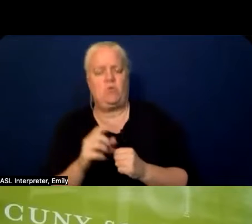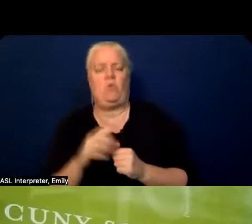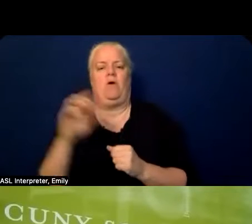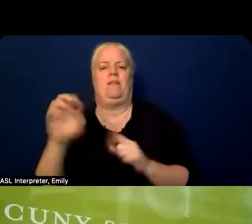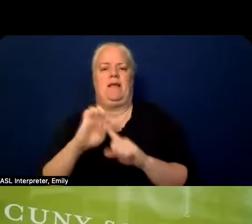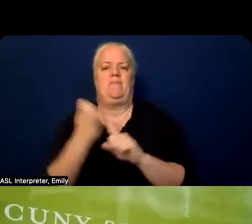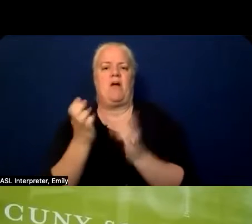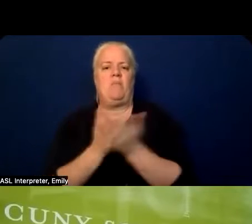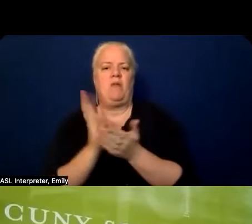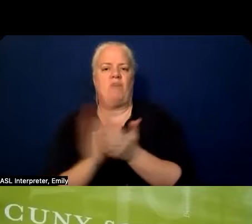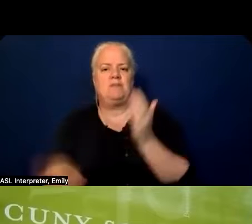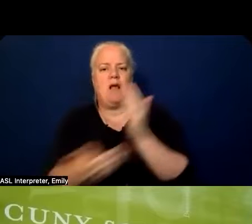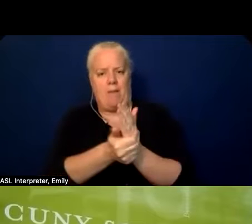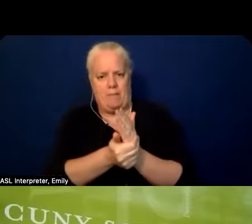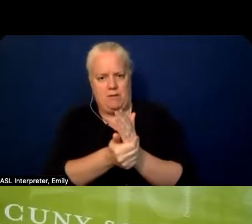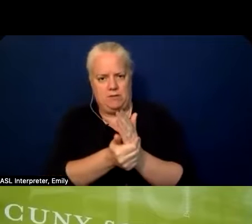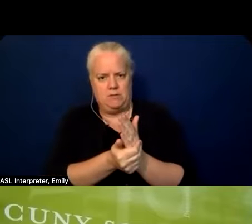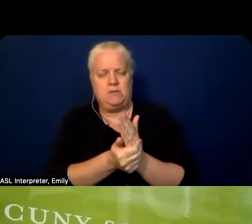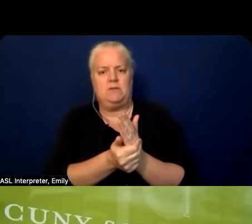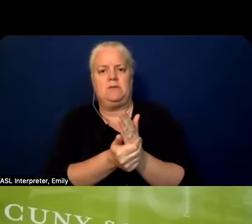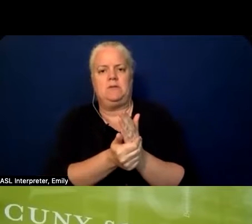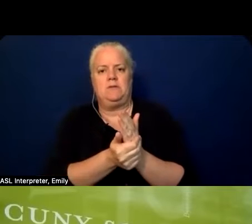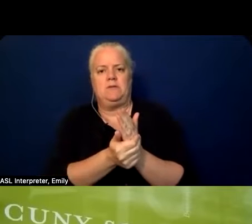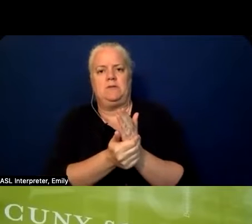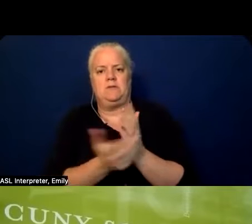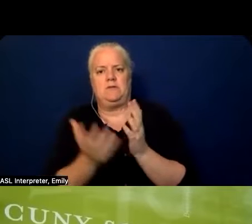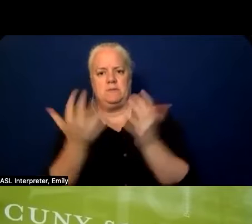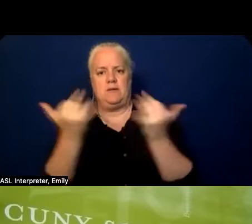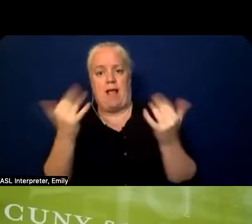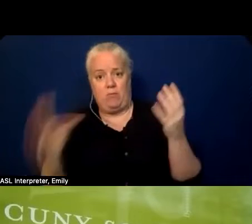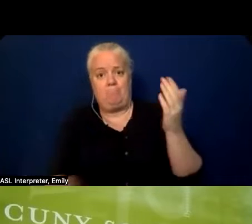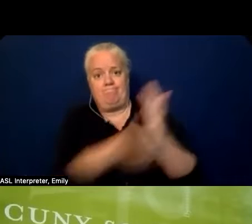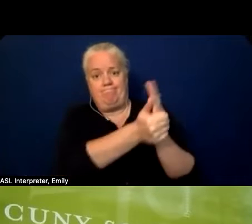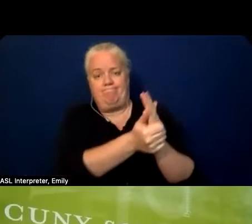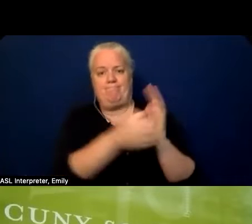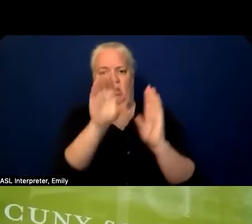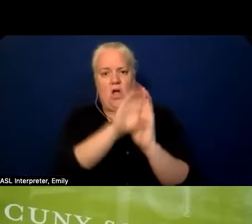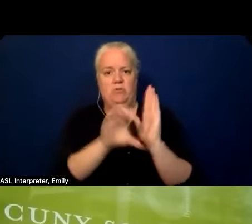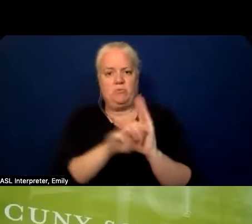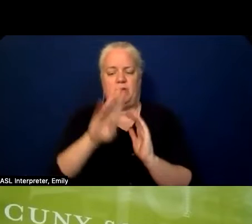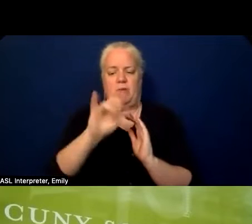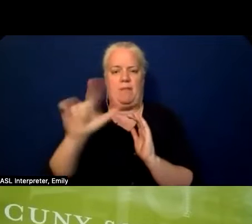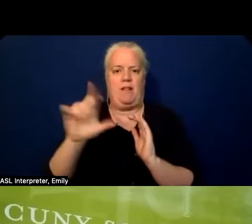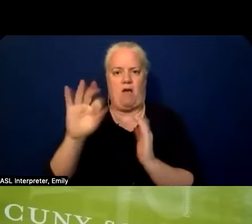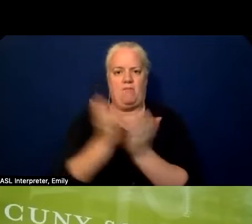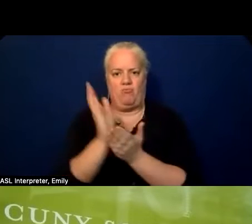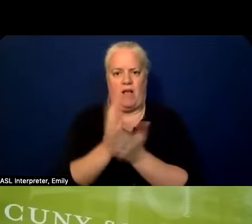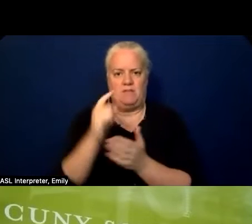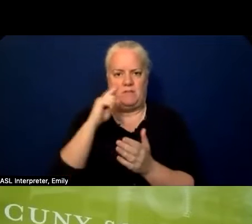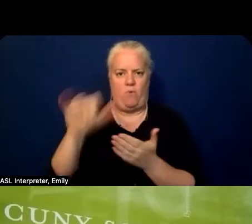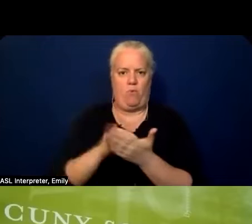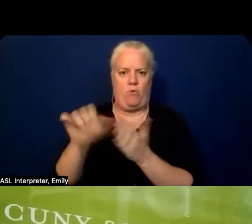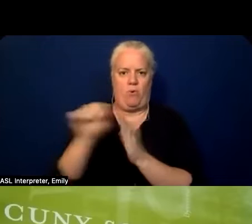Amendment is placed in the New York State Constitution's Bill of Rights. It